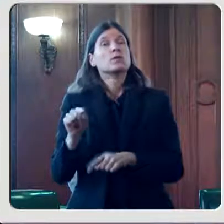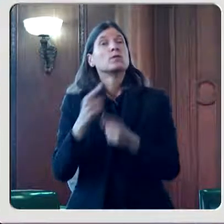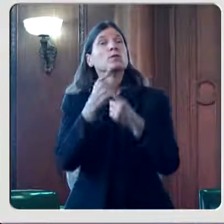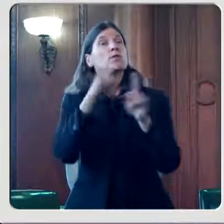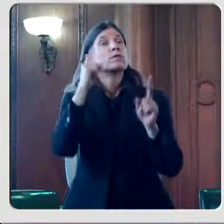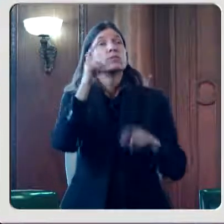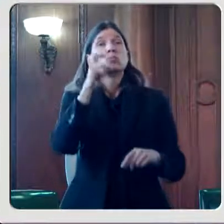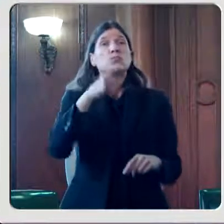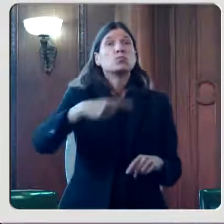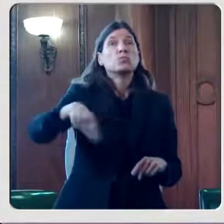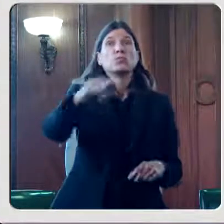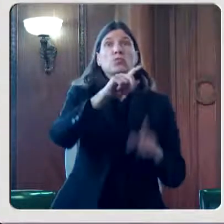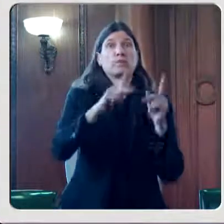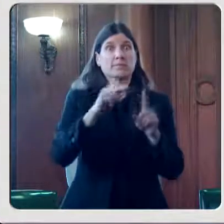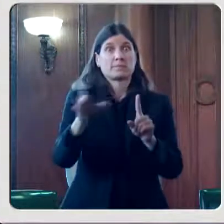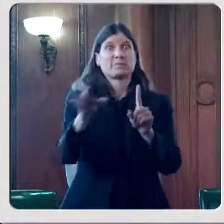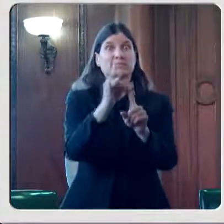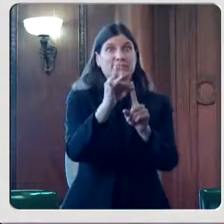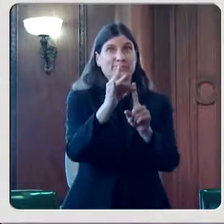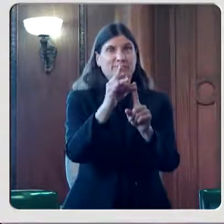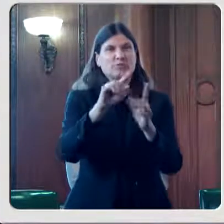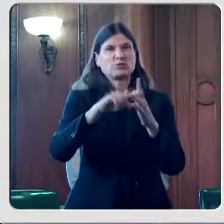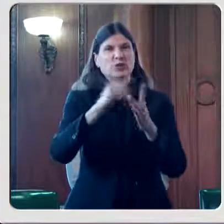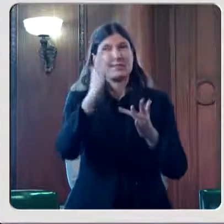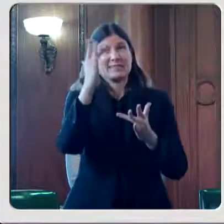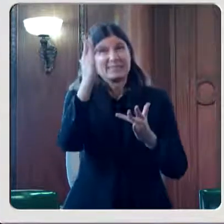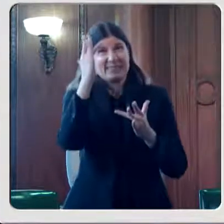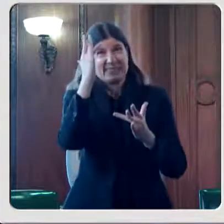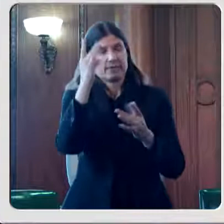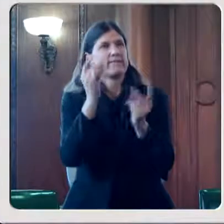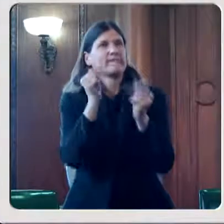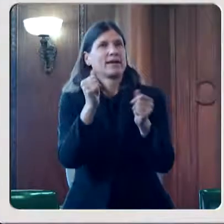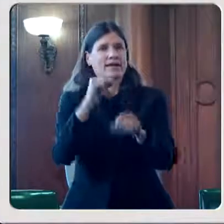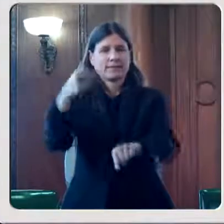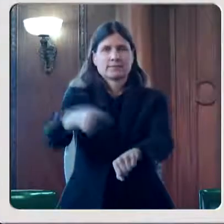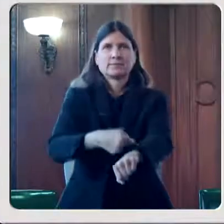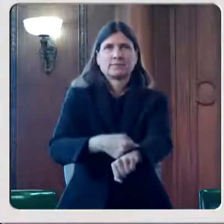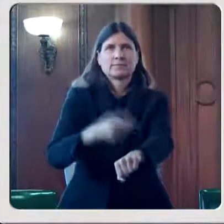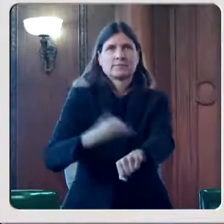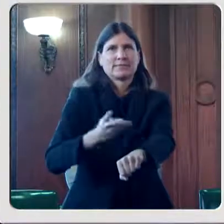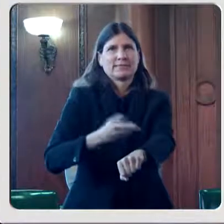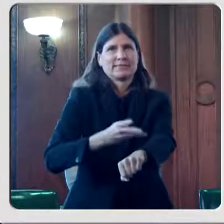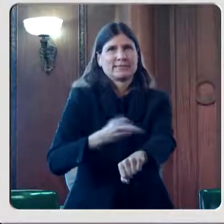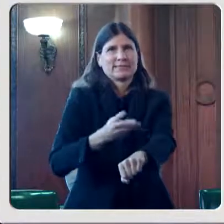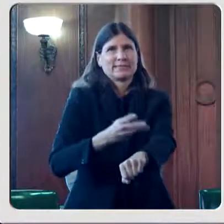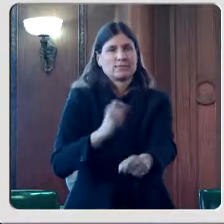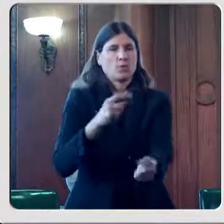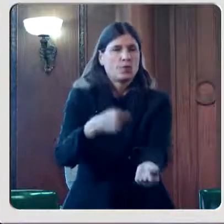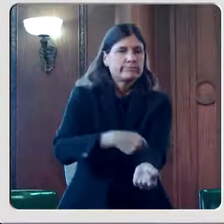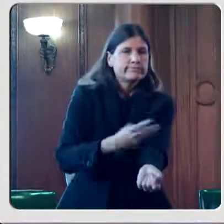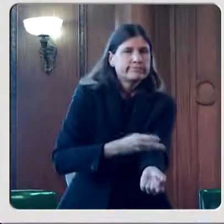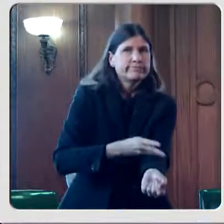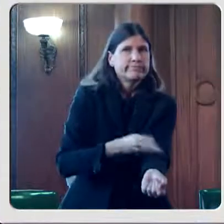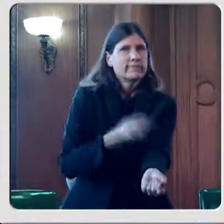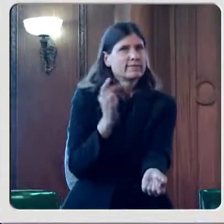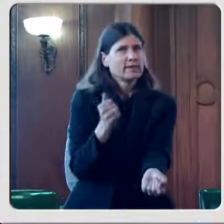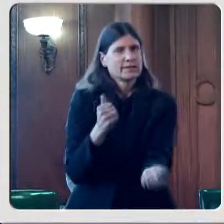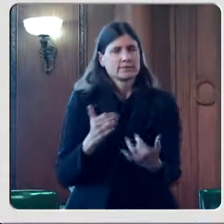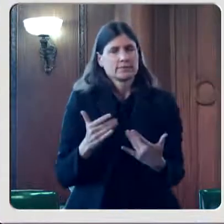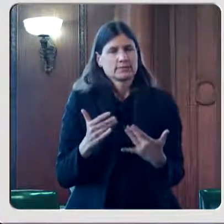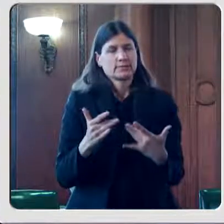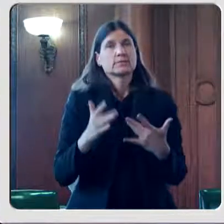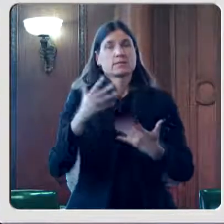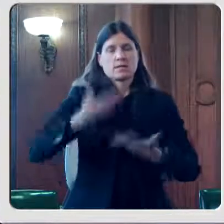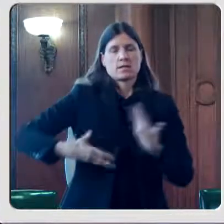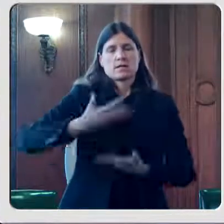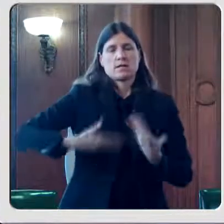the hospital by more than 50% if you get an infusion of these antibodies. However, when people aren't feeling